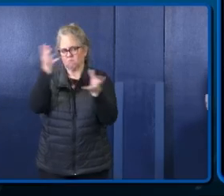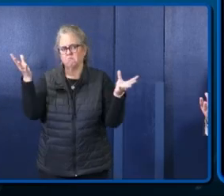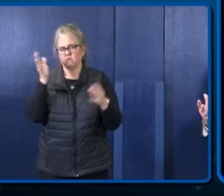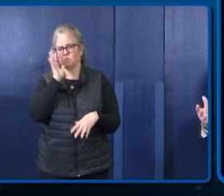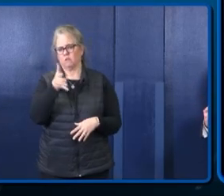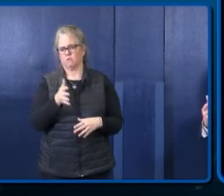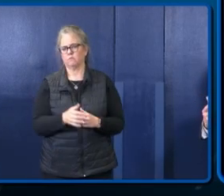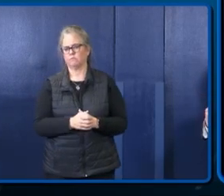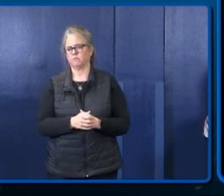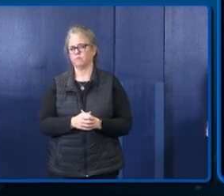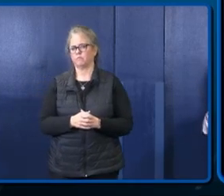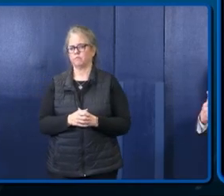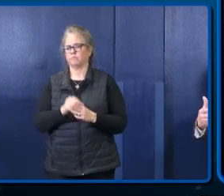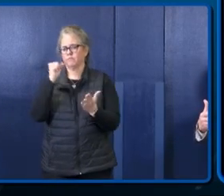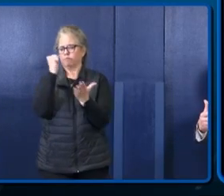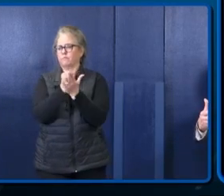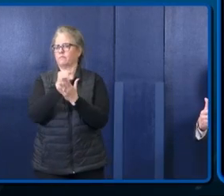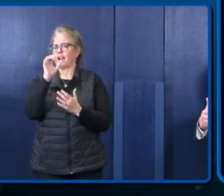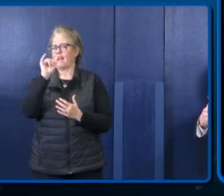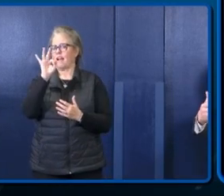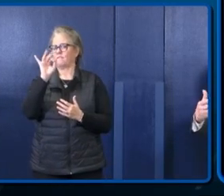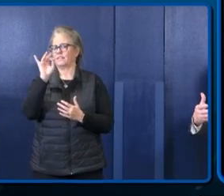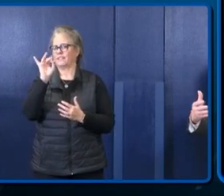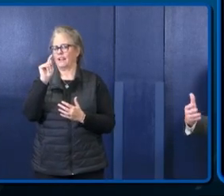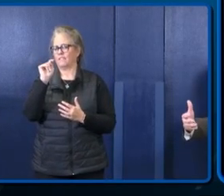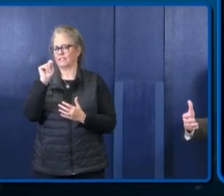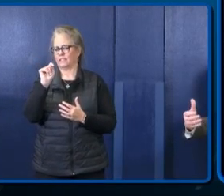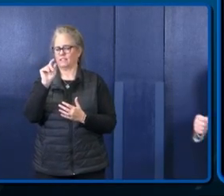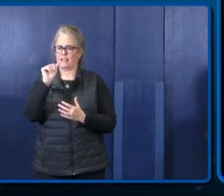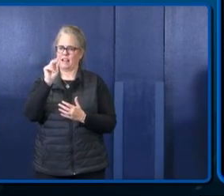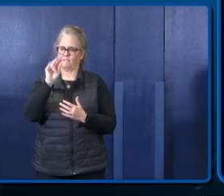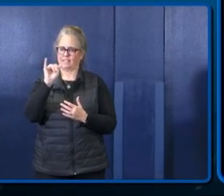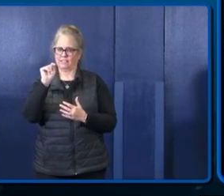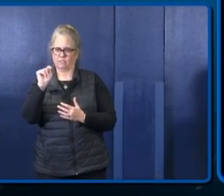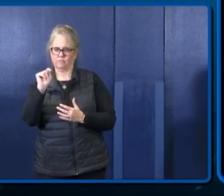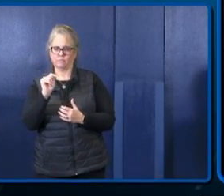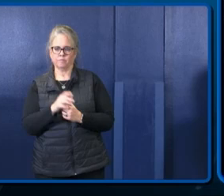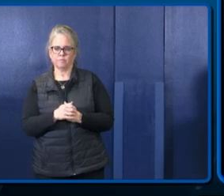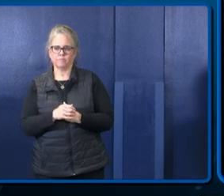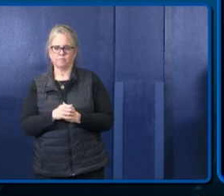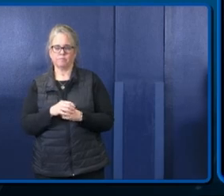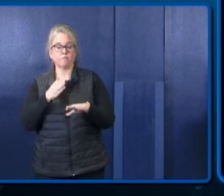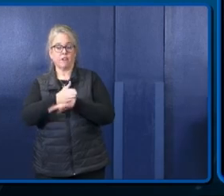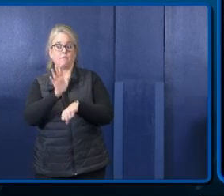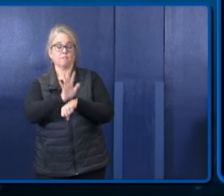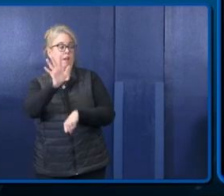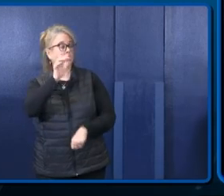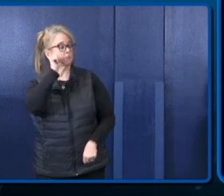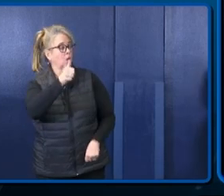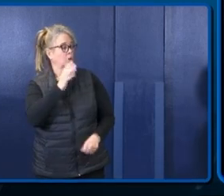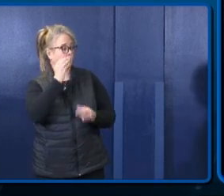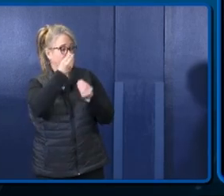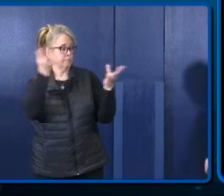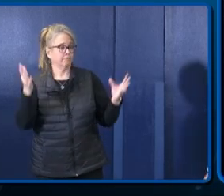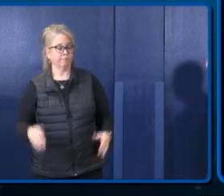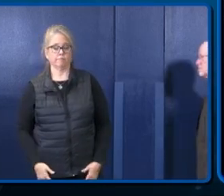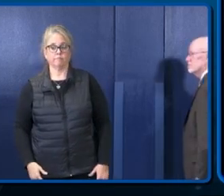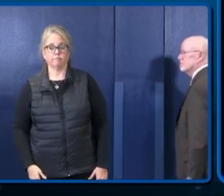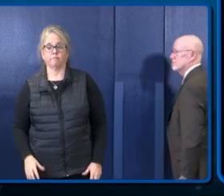And as you all heard, that will not be released until after 5 o'clock tomorrow. Okay. All right. Thank you. Thank you.